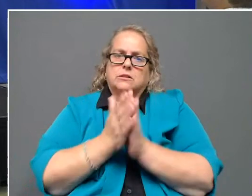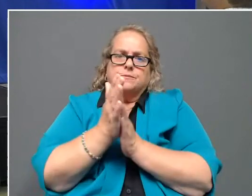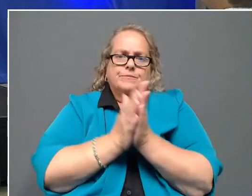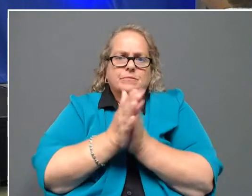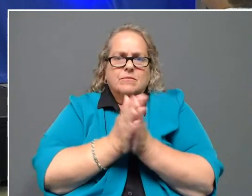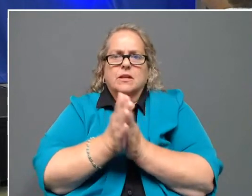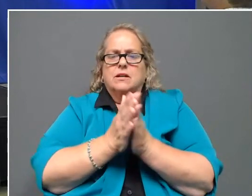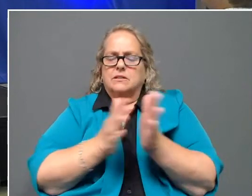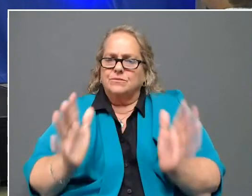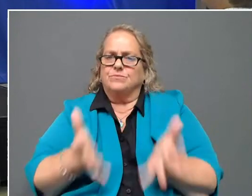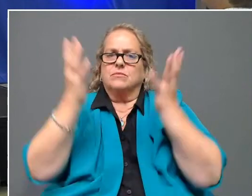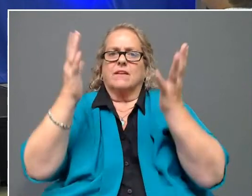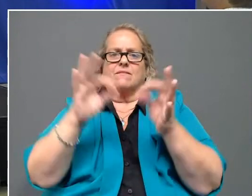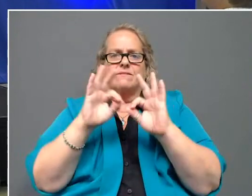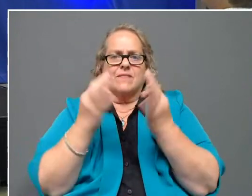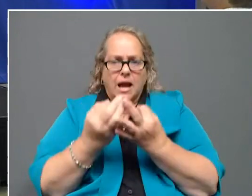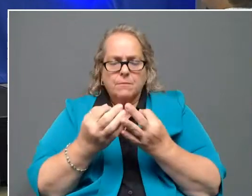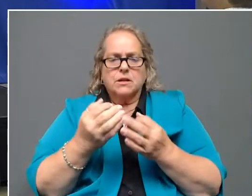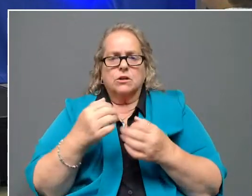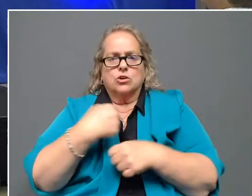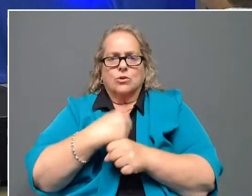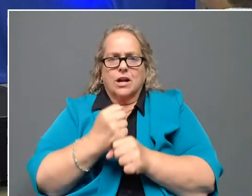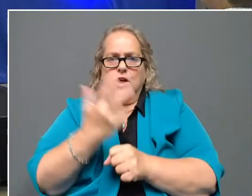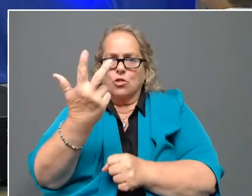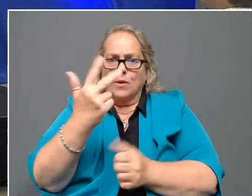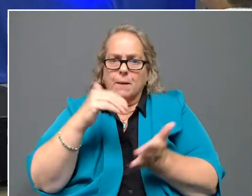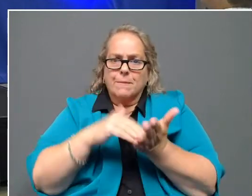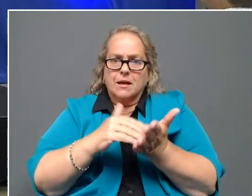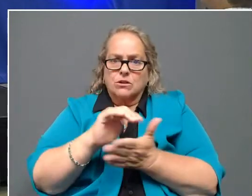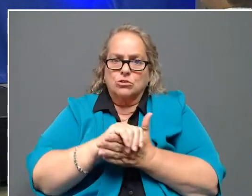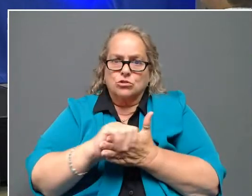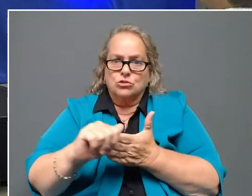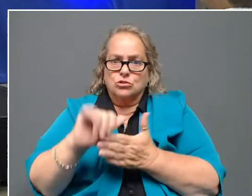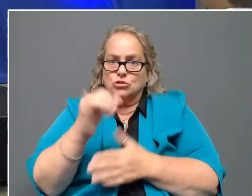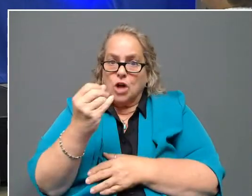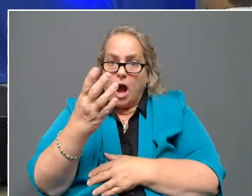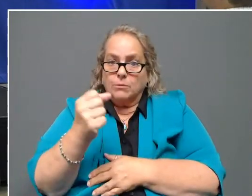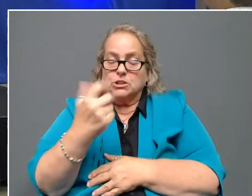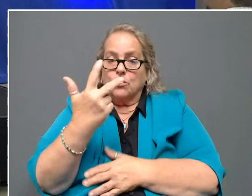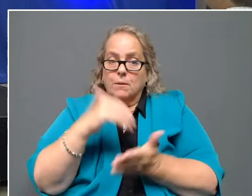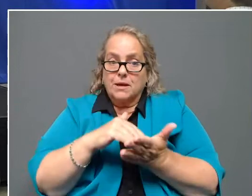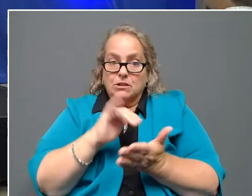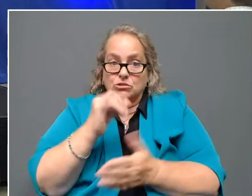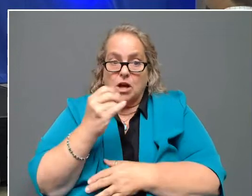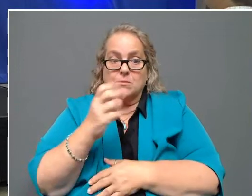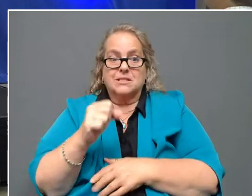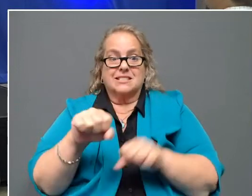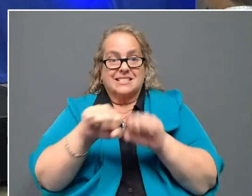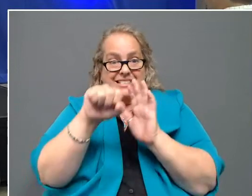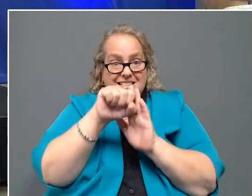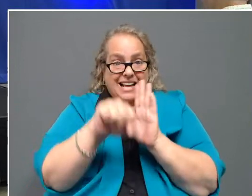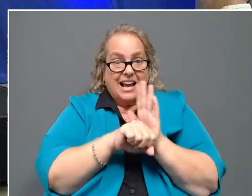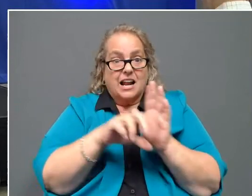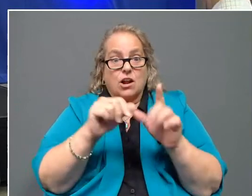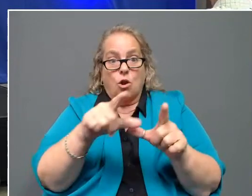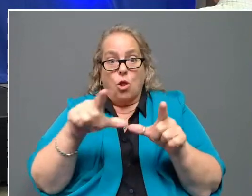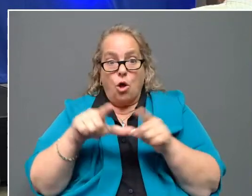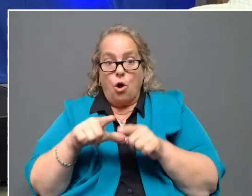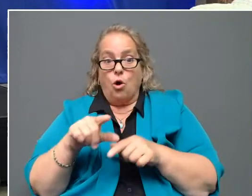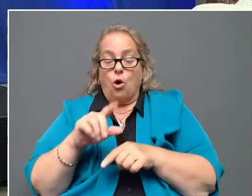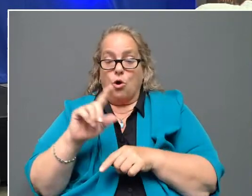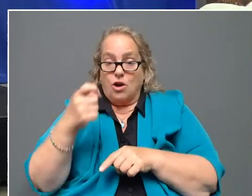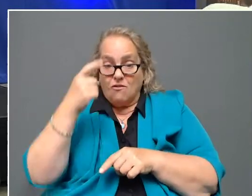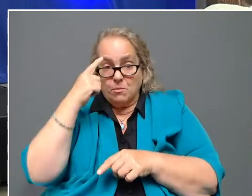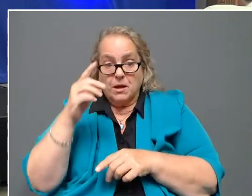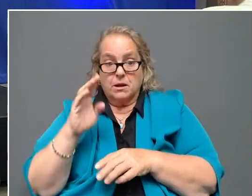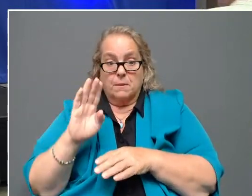jobs, and stabilized state and local governments, governor, mayor, through targeted investments